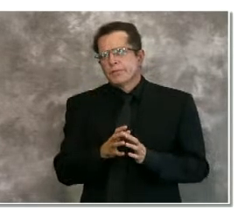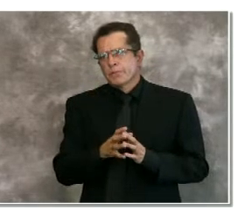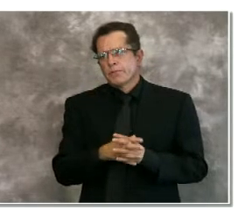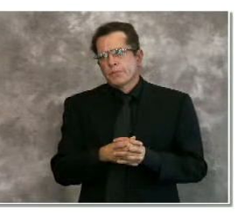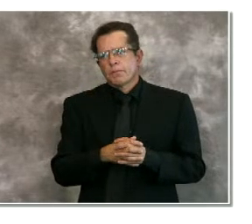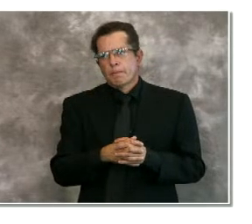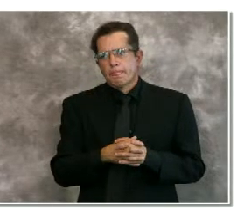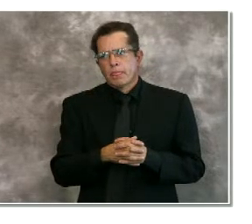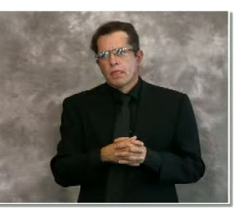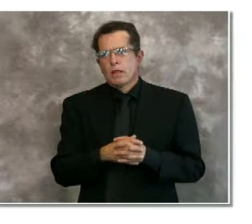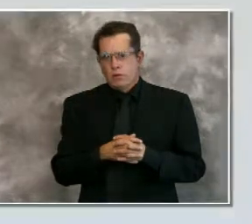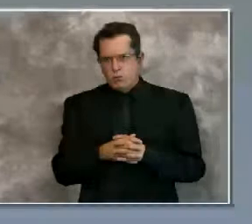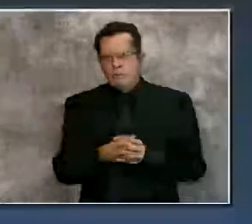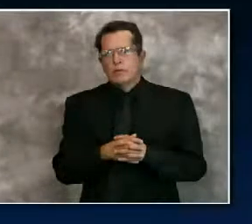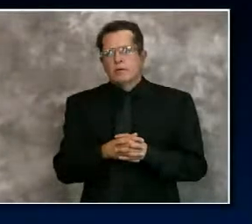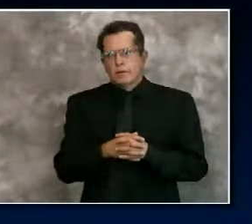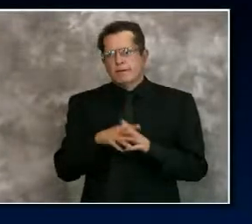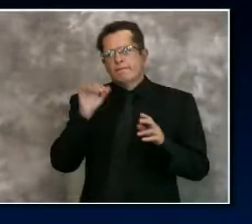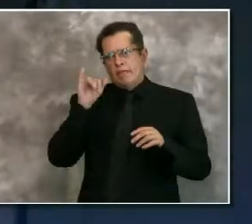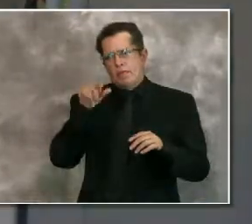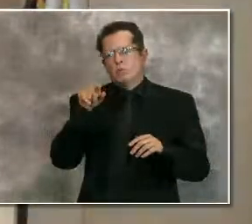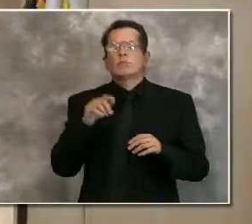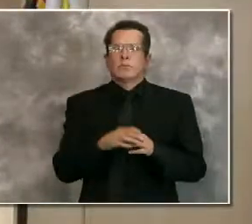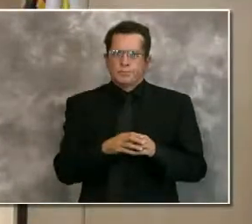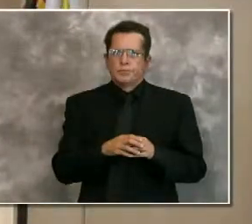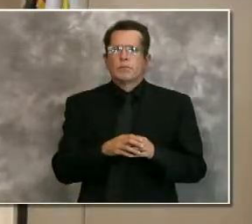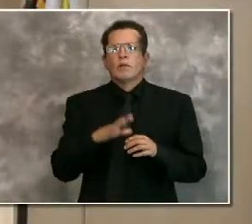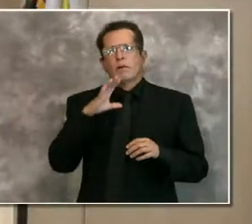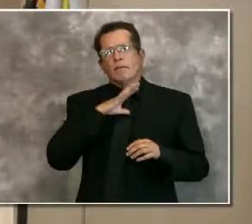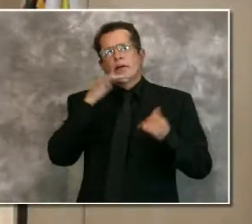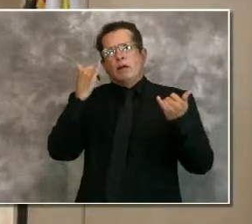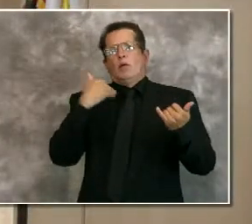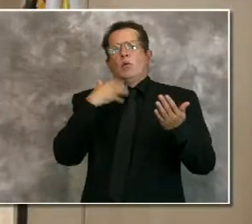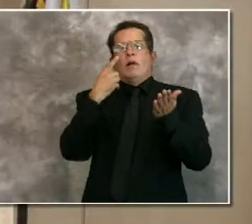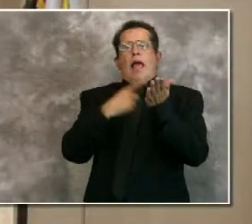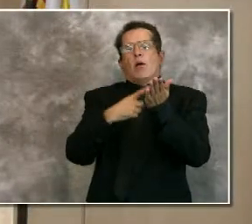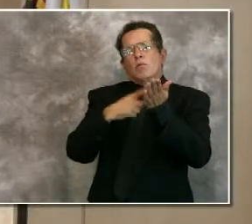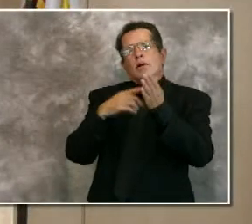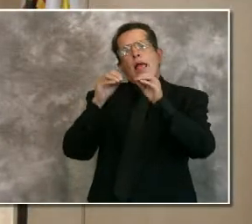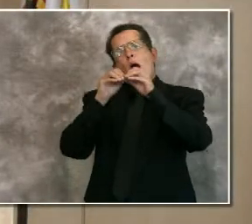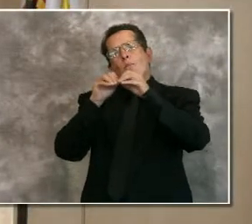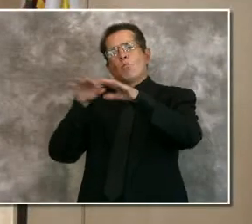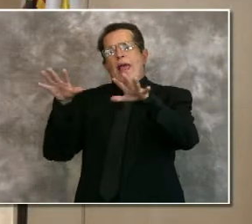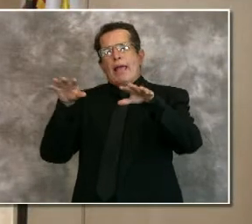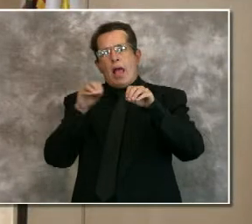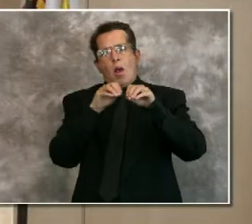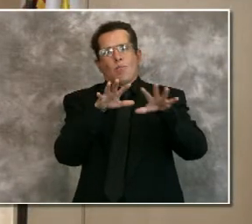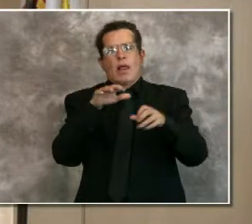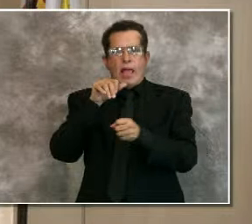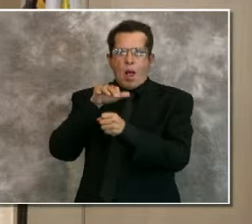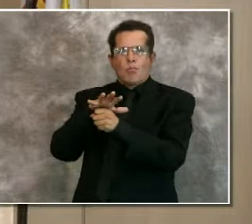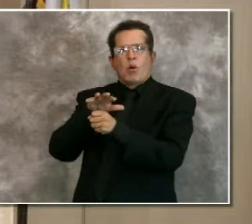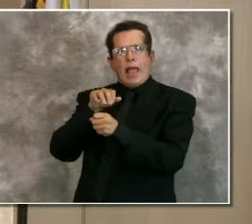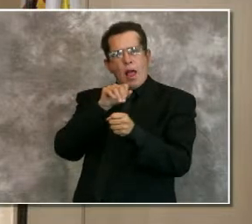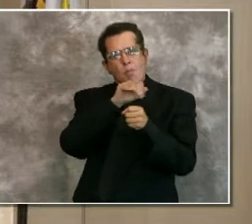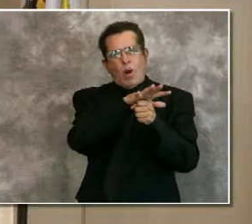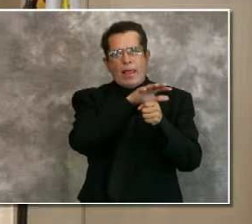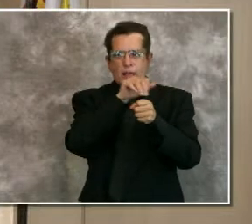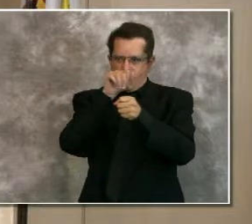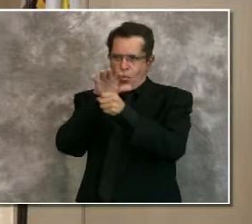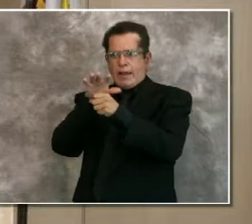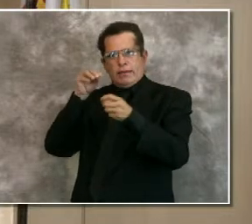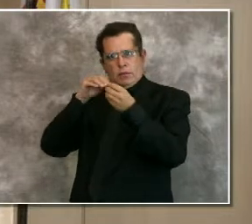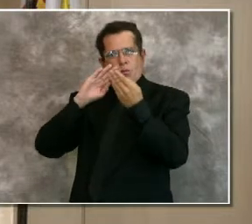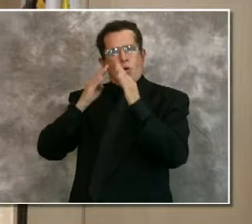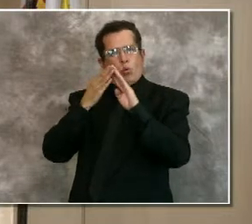to the seal. Thank you. So now I want to talk about outbreaks in general and community outbreaks in